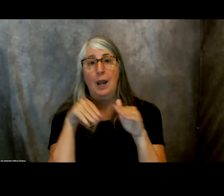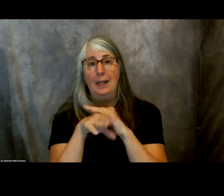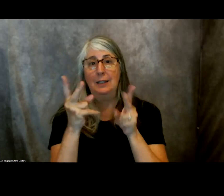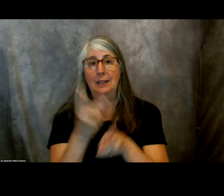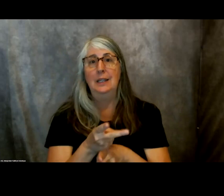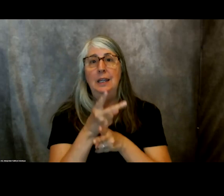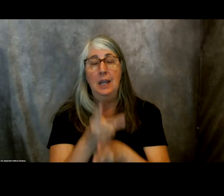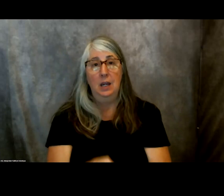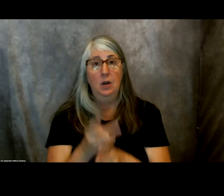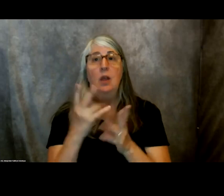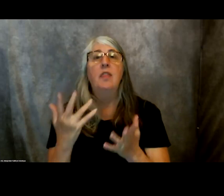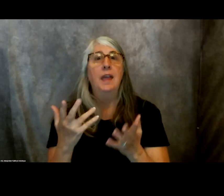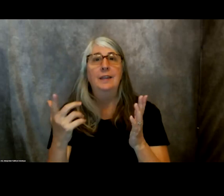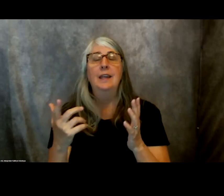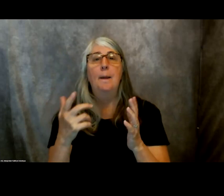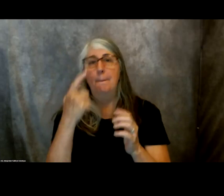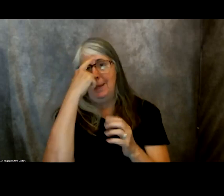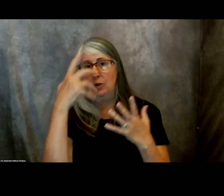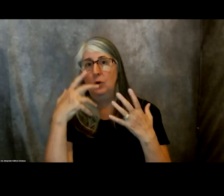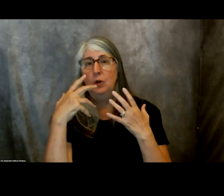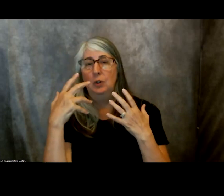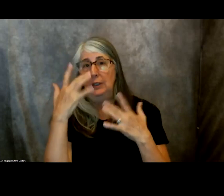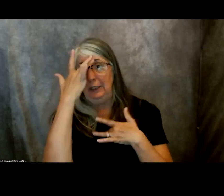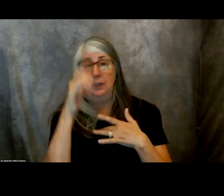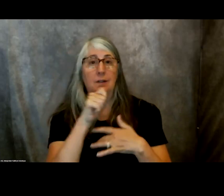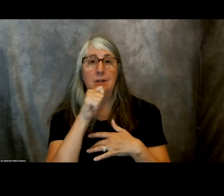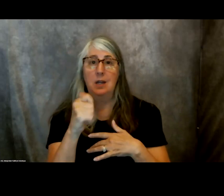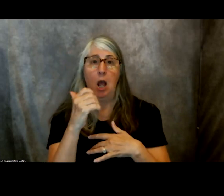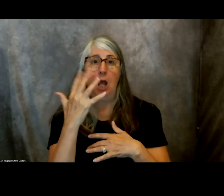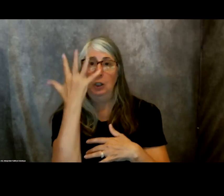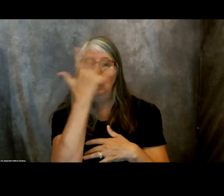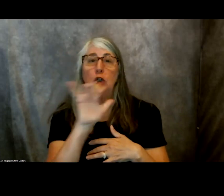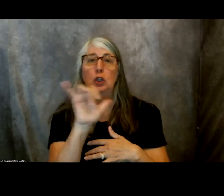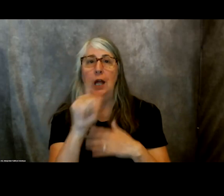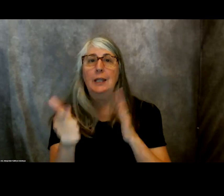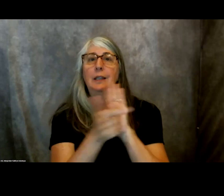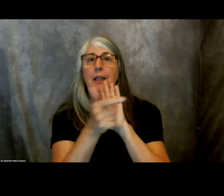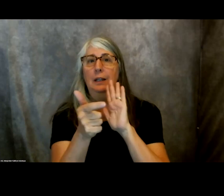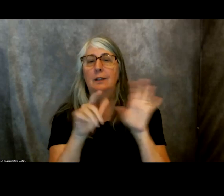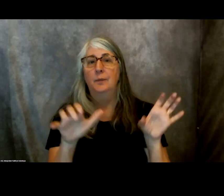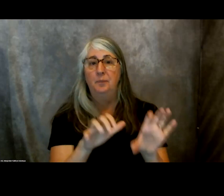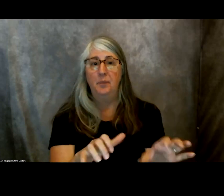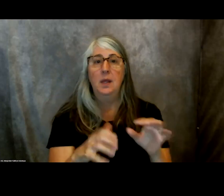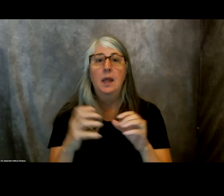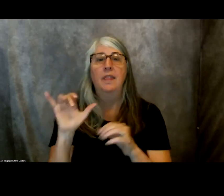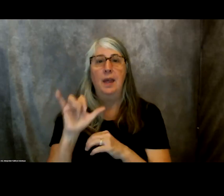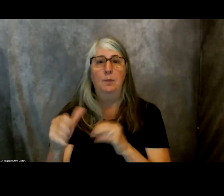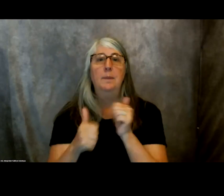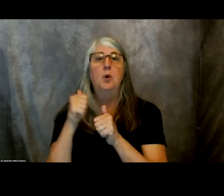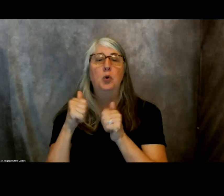decriminalizes mental illness, it is the most vulnerable among us. who will suffer. We should